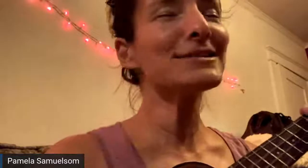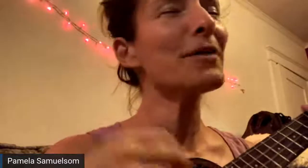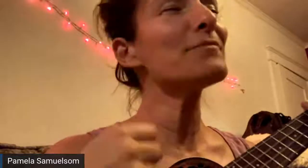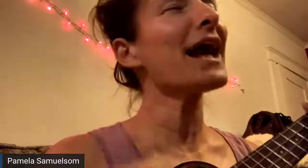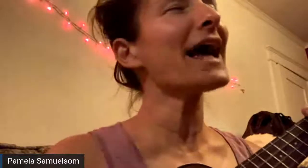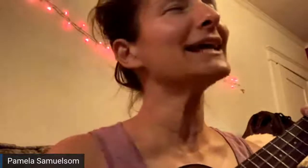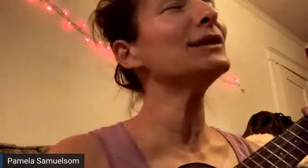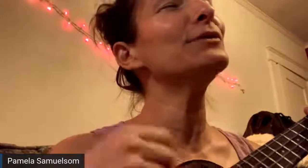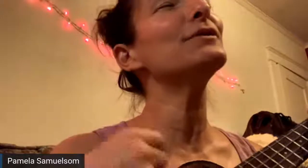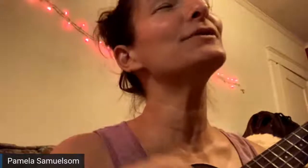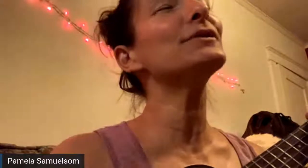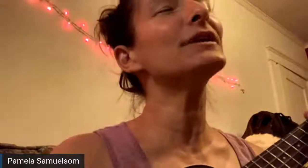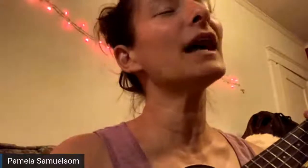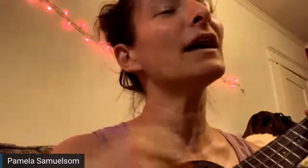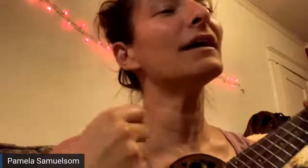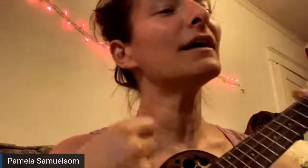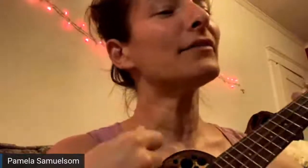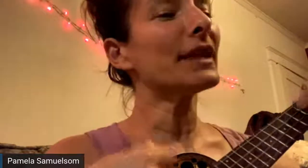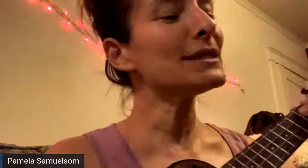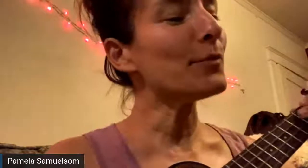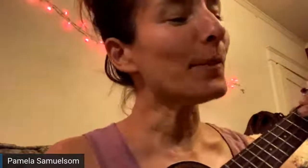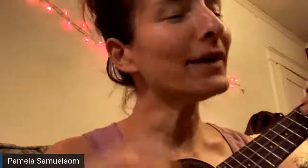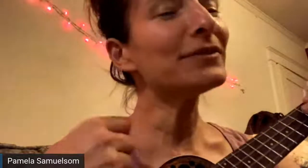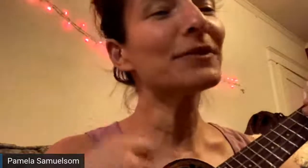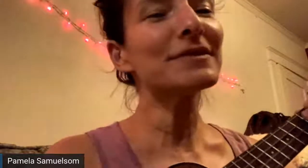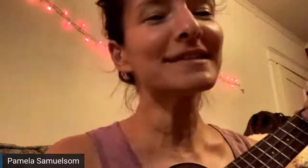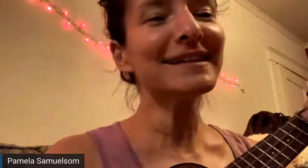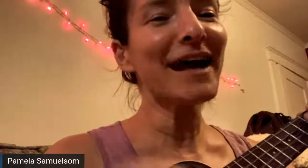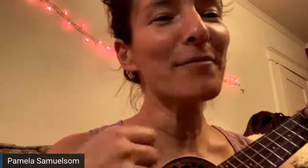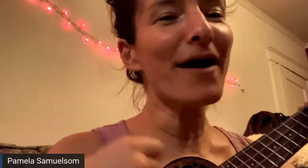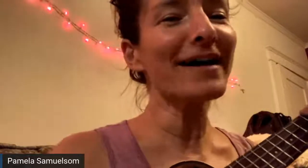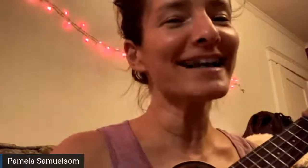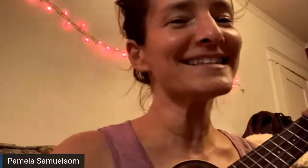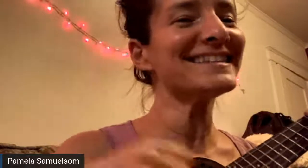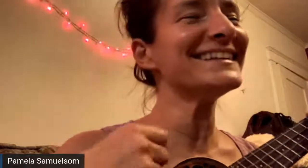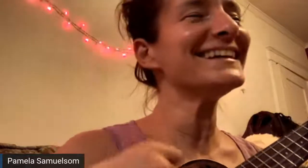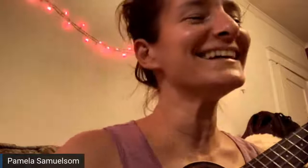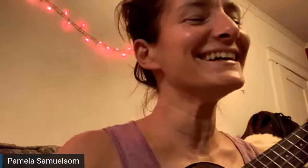Fantasma de sombra y luna, espantos y